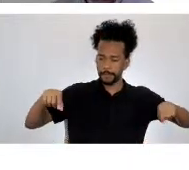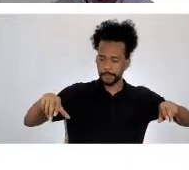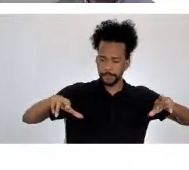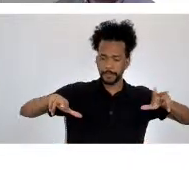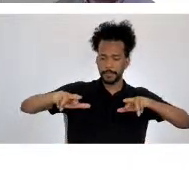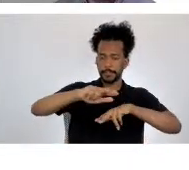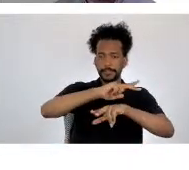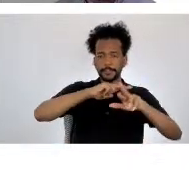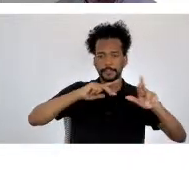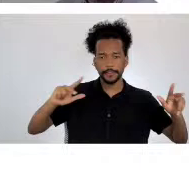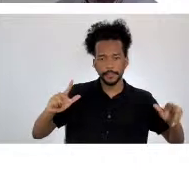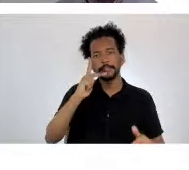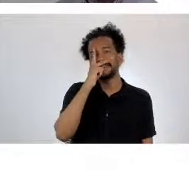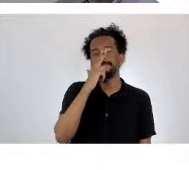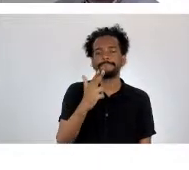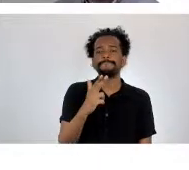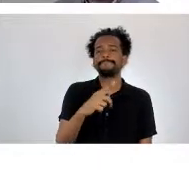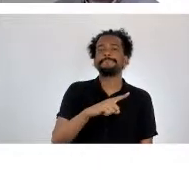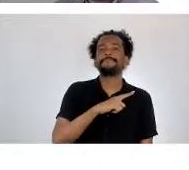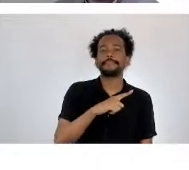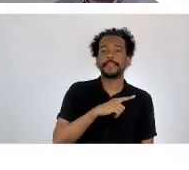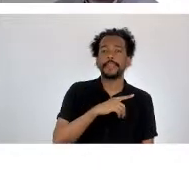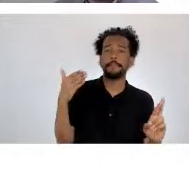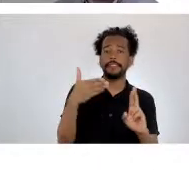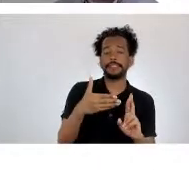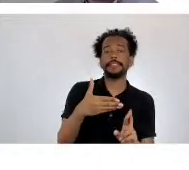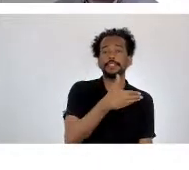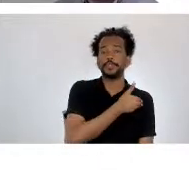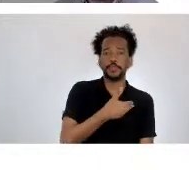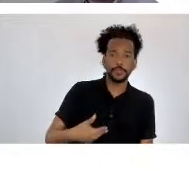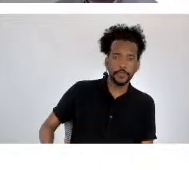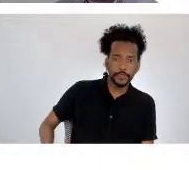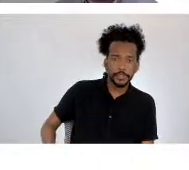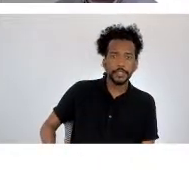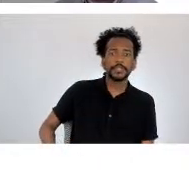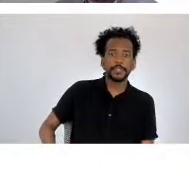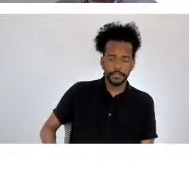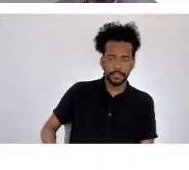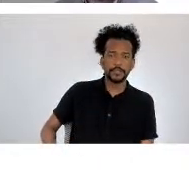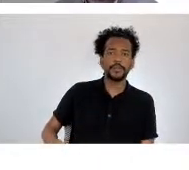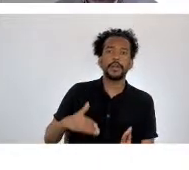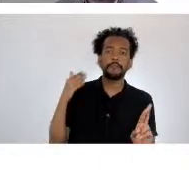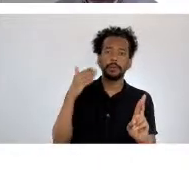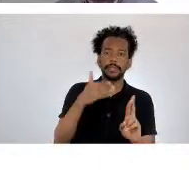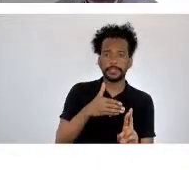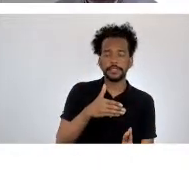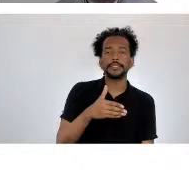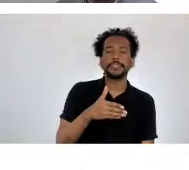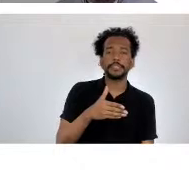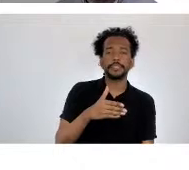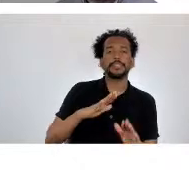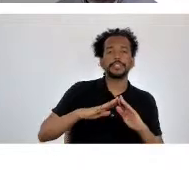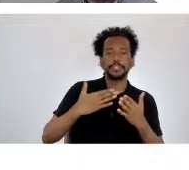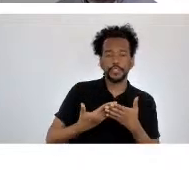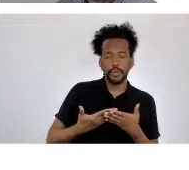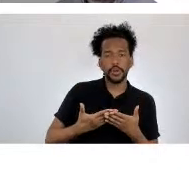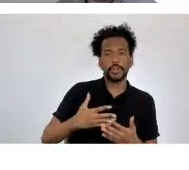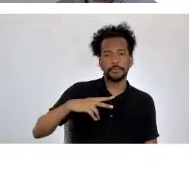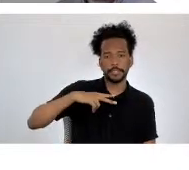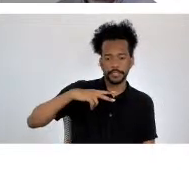representatives, researchers, private language school representatives, ELT and EdTech sector experts, and teacher trainers.